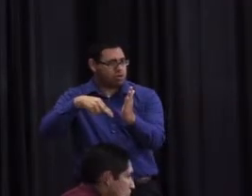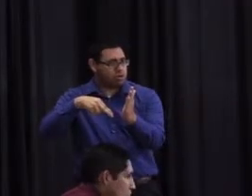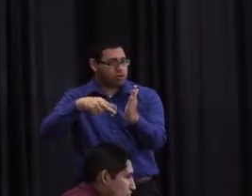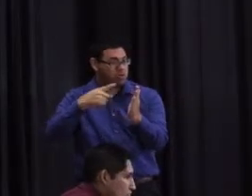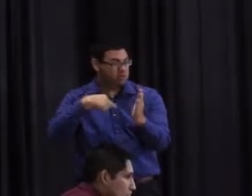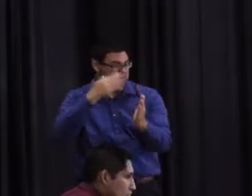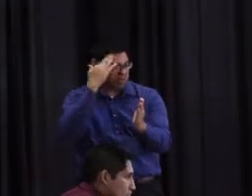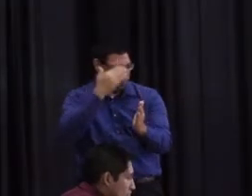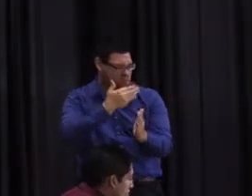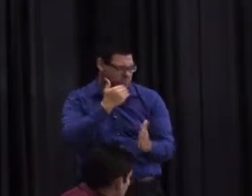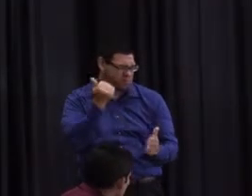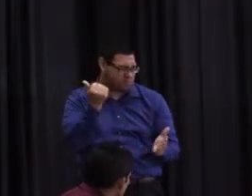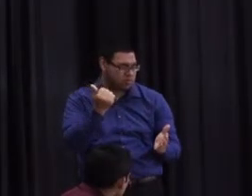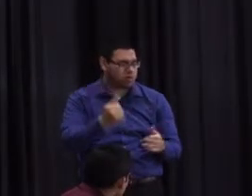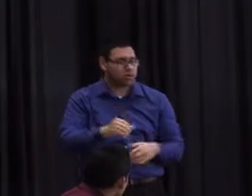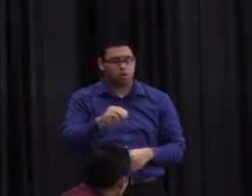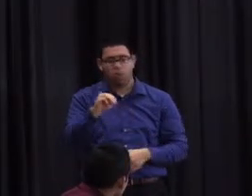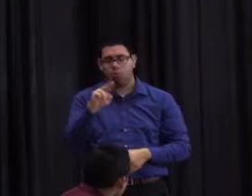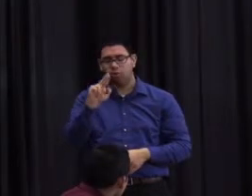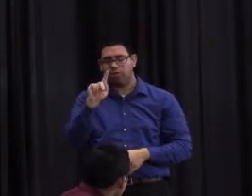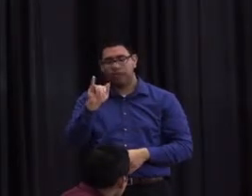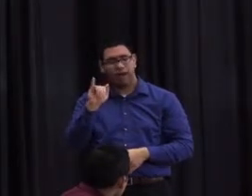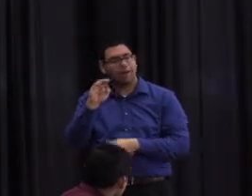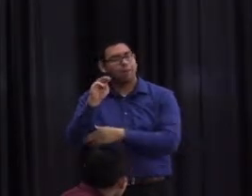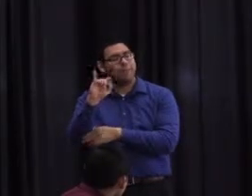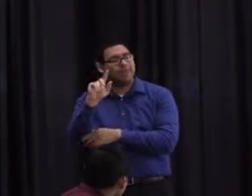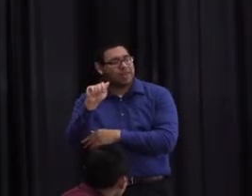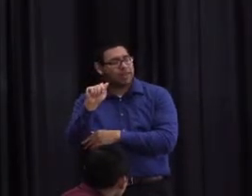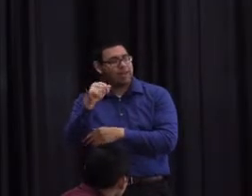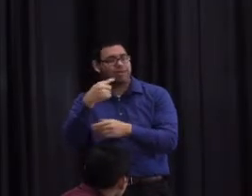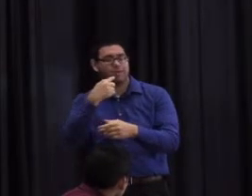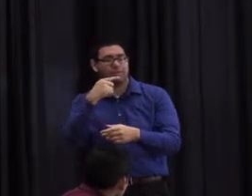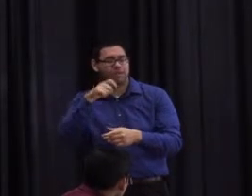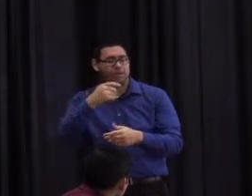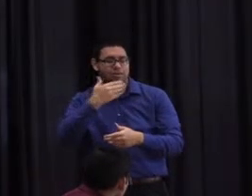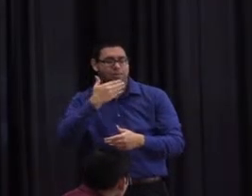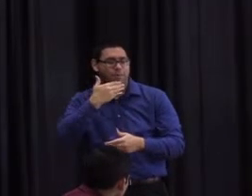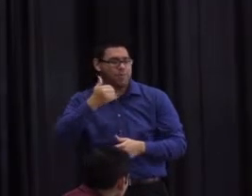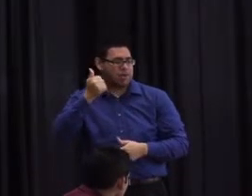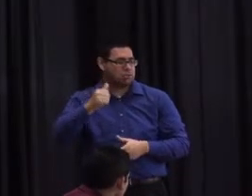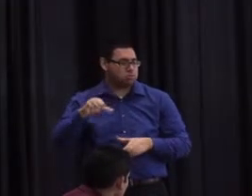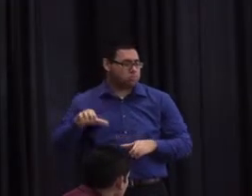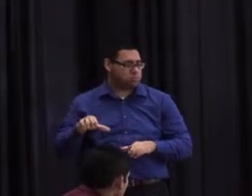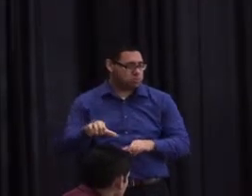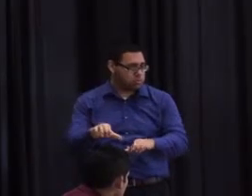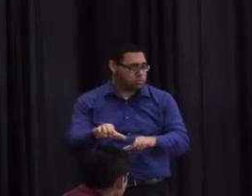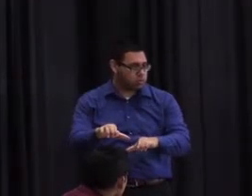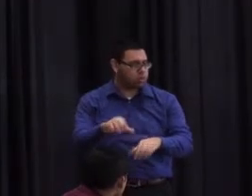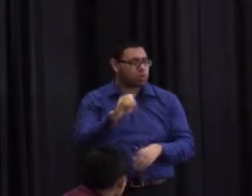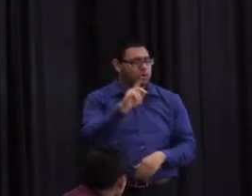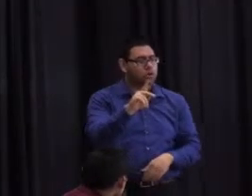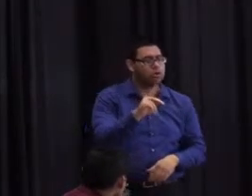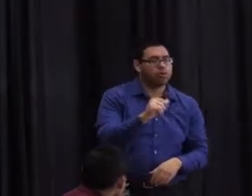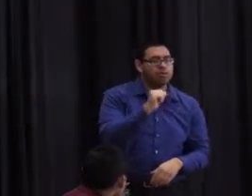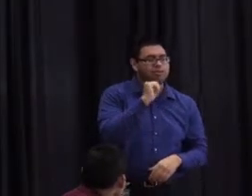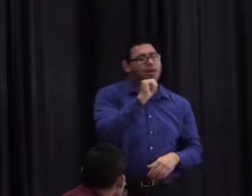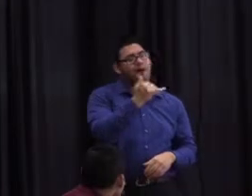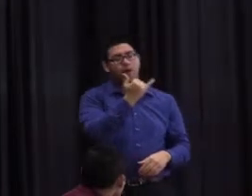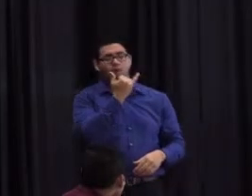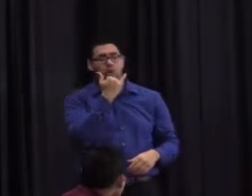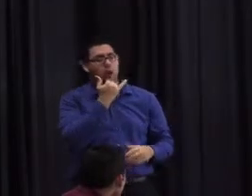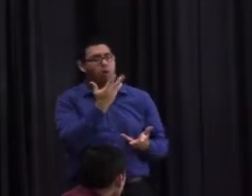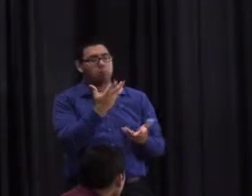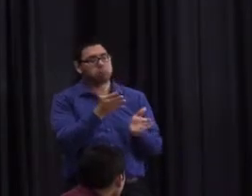We know better. And the Multimedia Principle says we need to do better. So there's nothing wrong